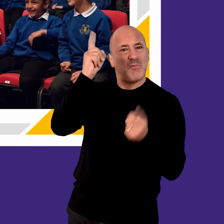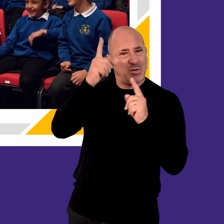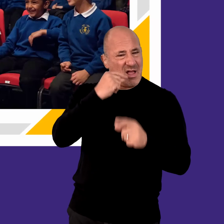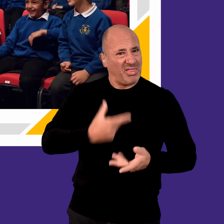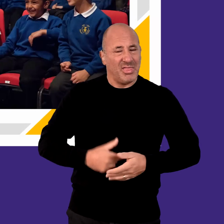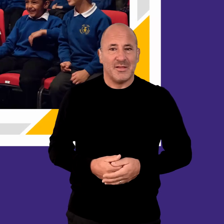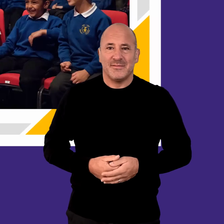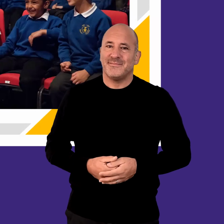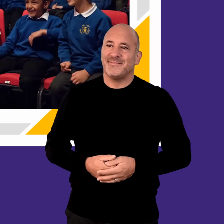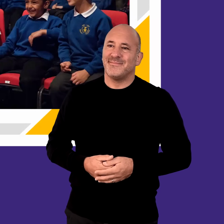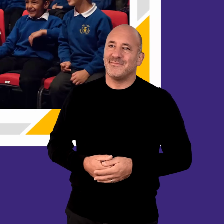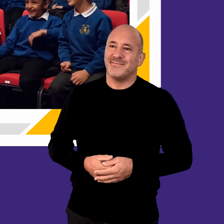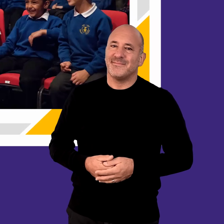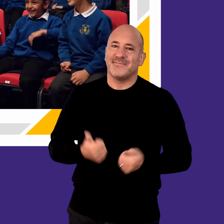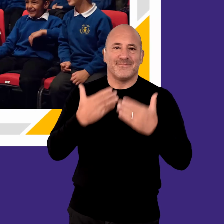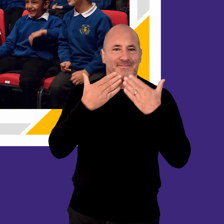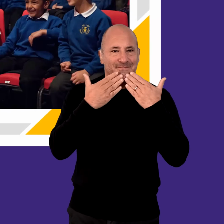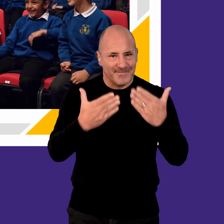stop you.